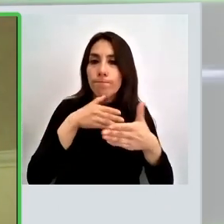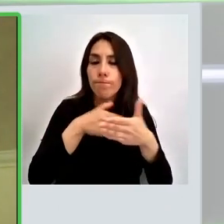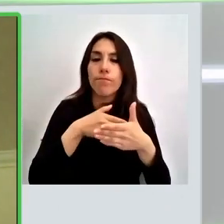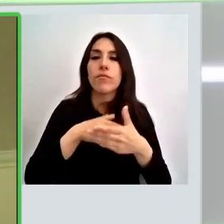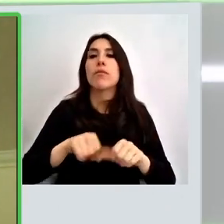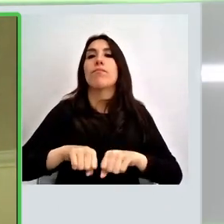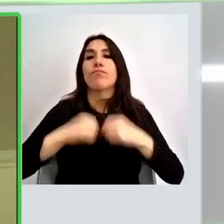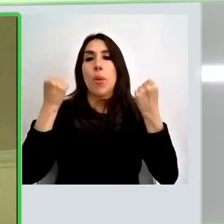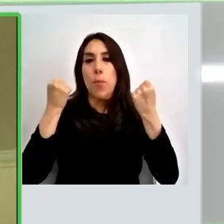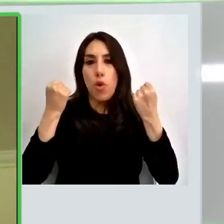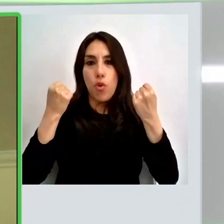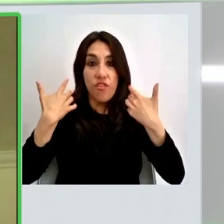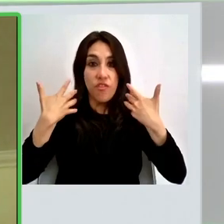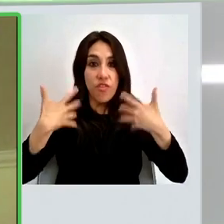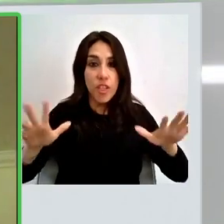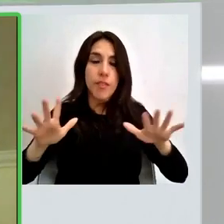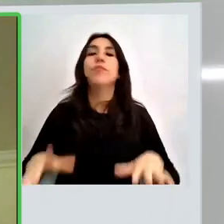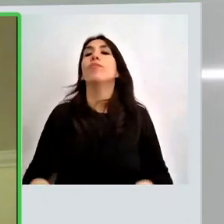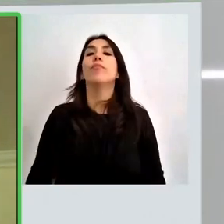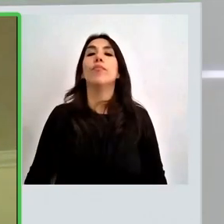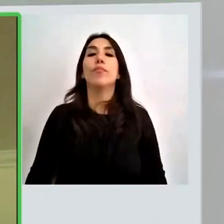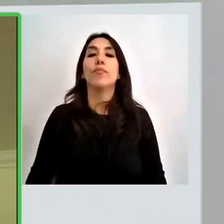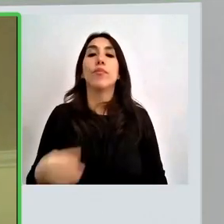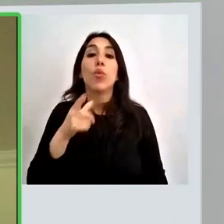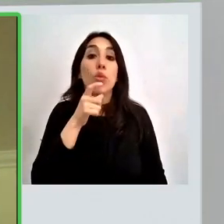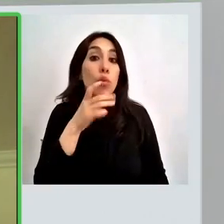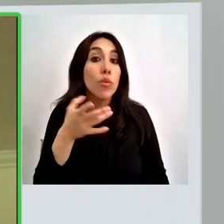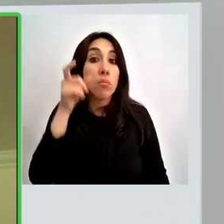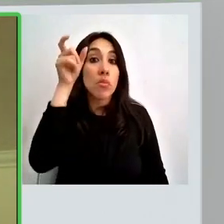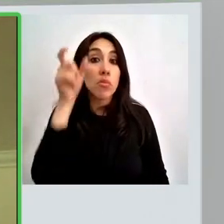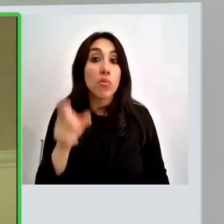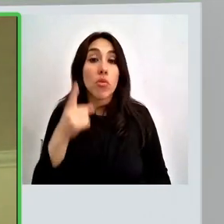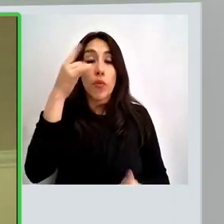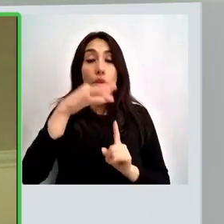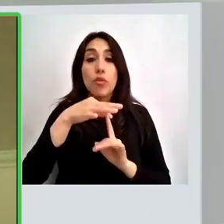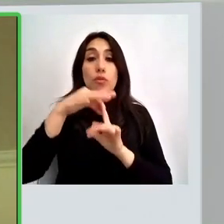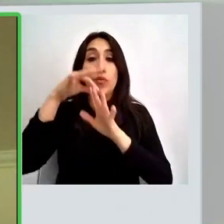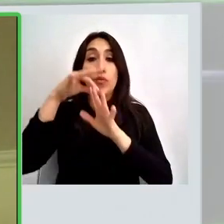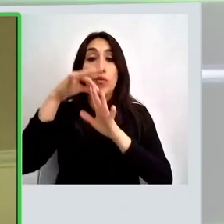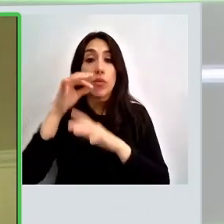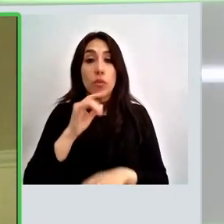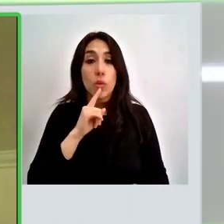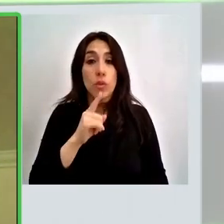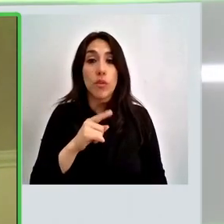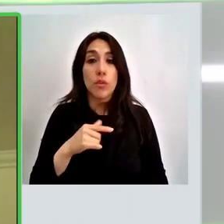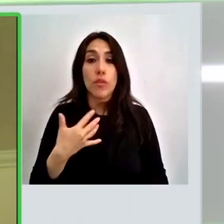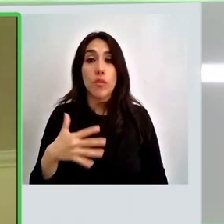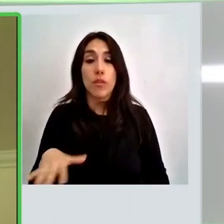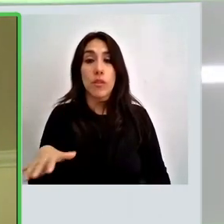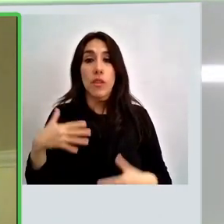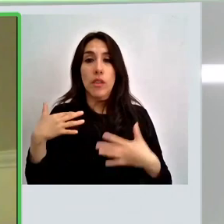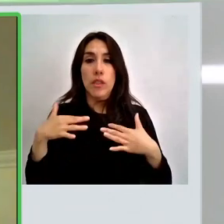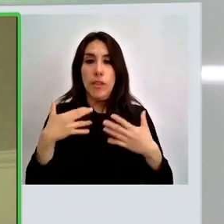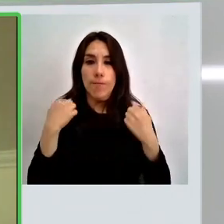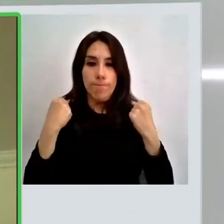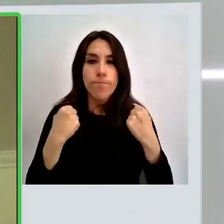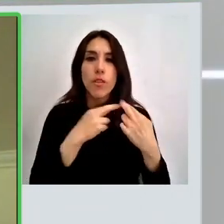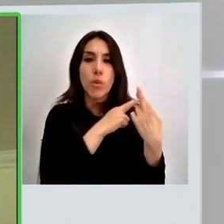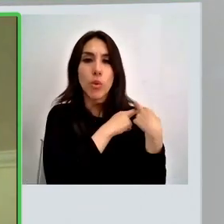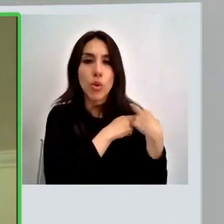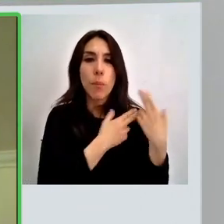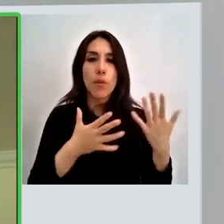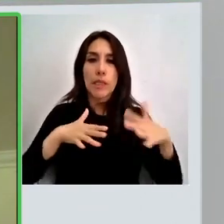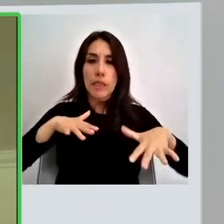effort is the Zero Project of the ESSEL Foundation out of Vienna. They have just been so great on